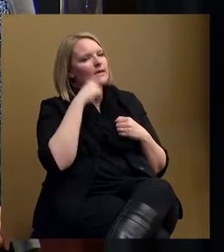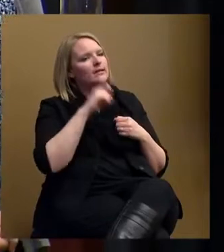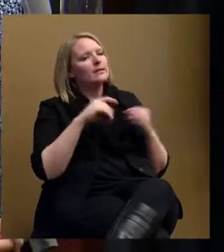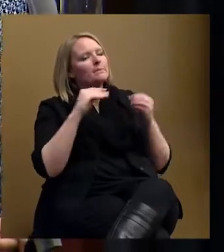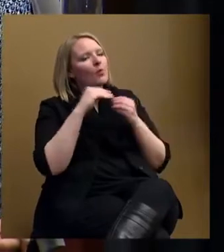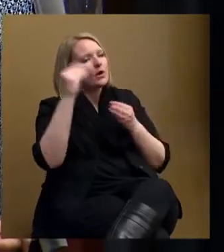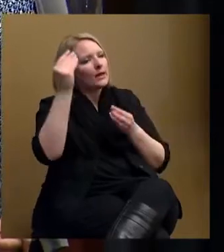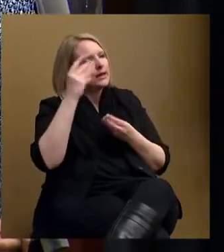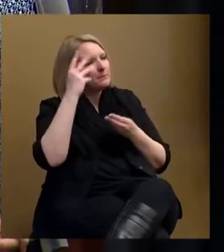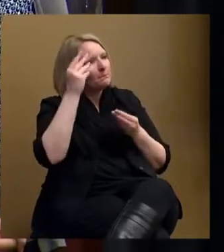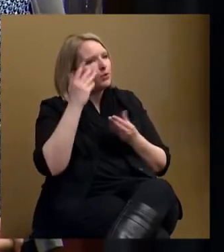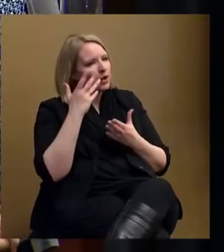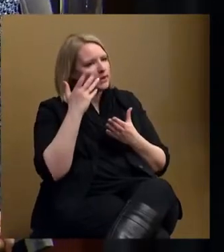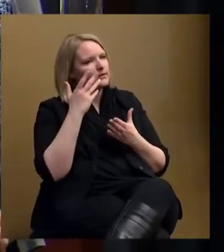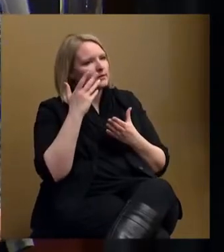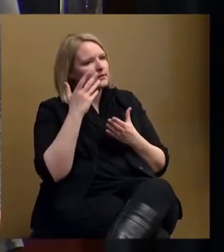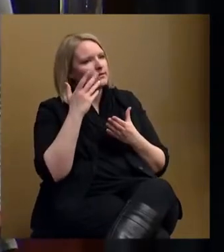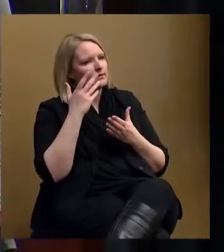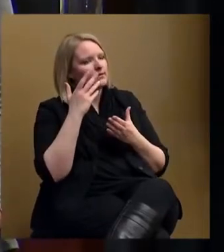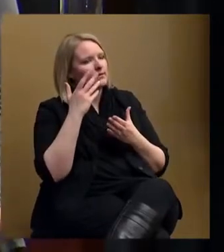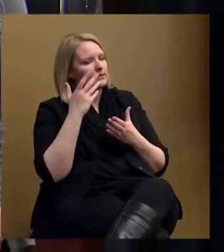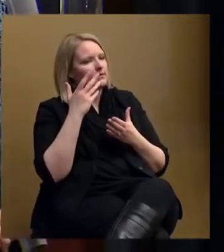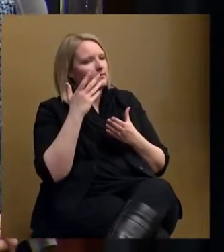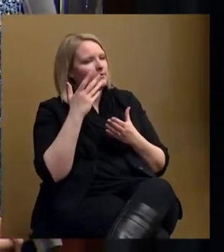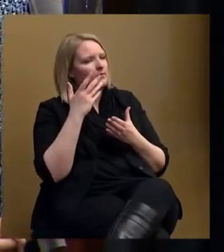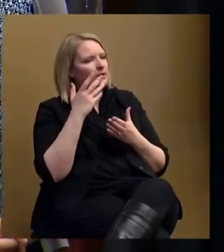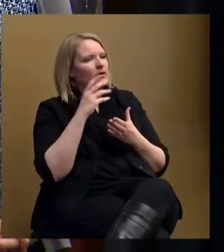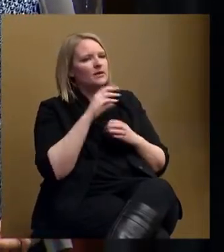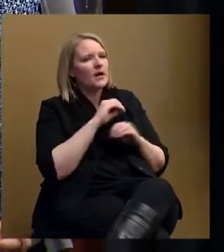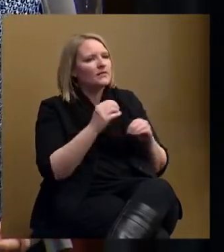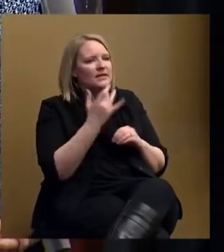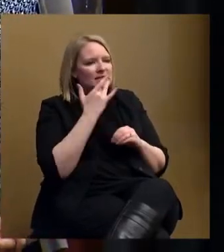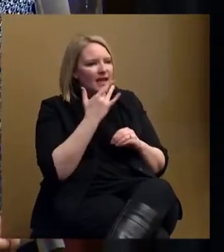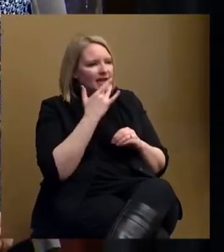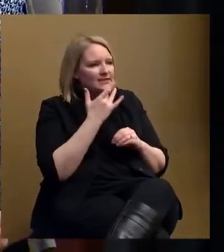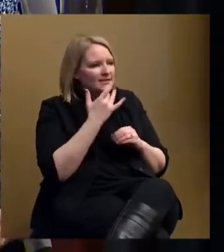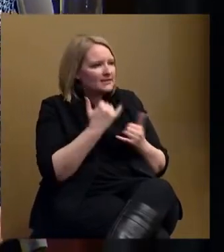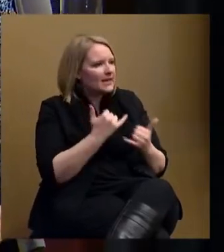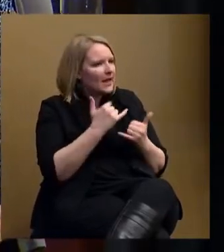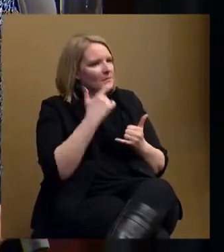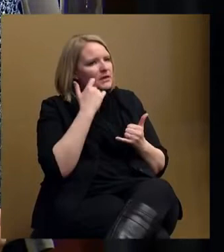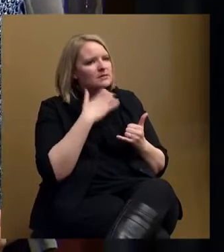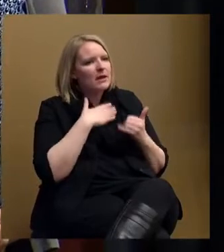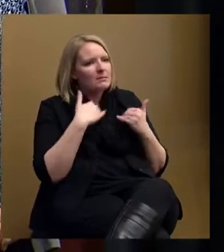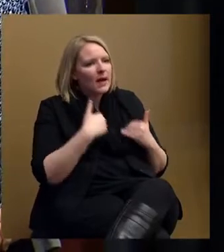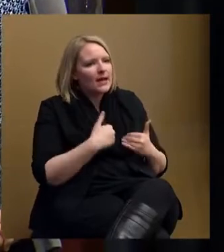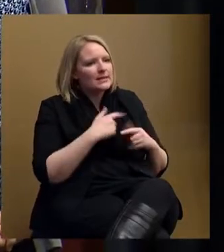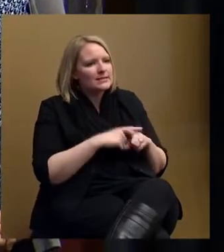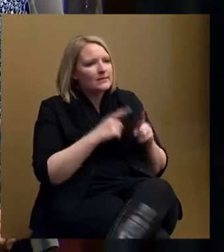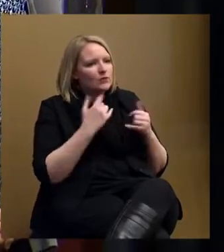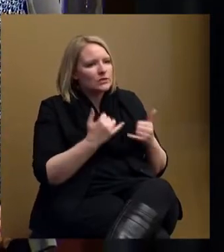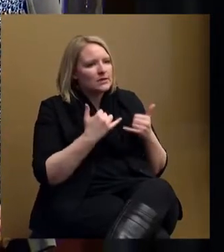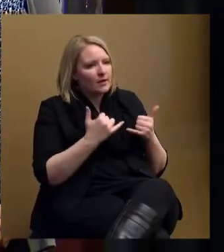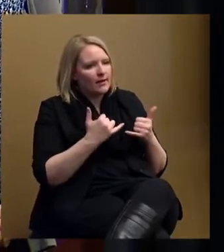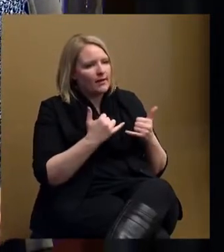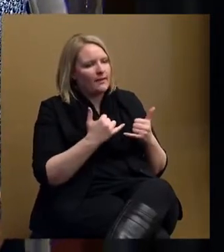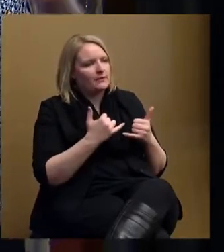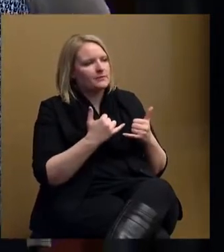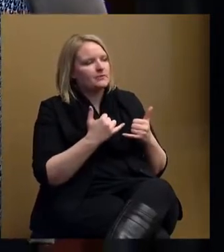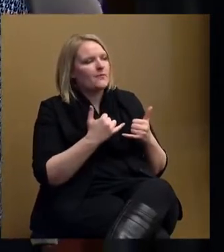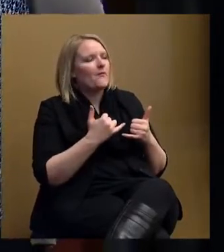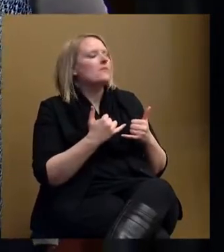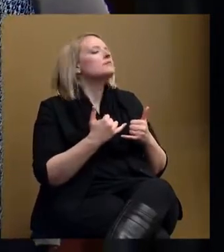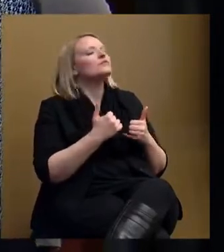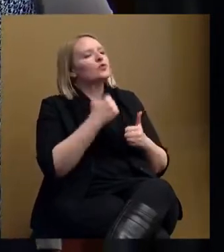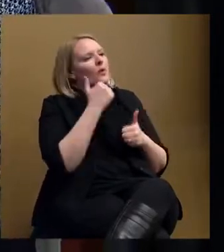the gustatory, right? Nothing has taste today because my body is different today. So